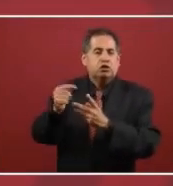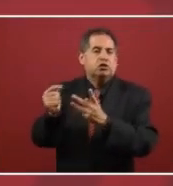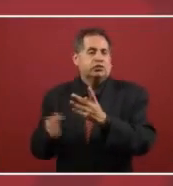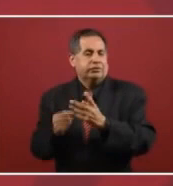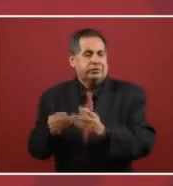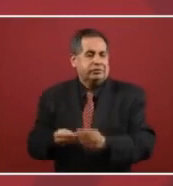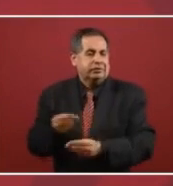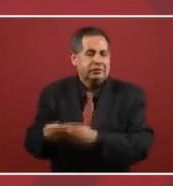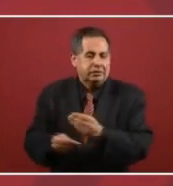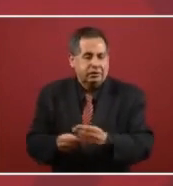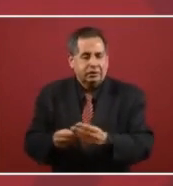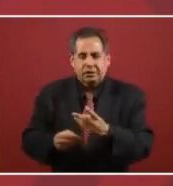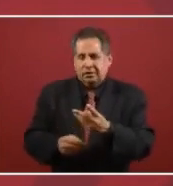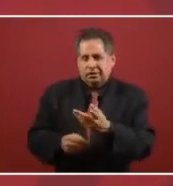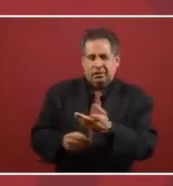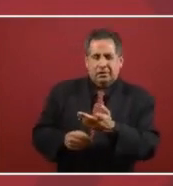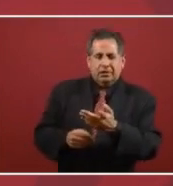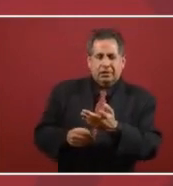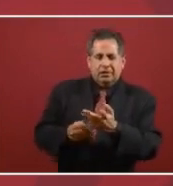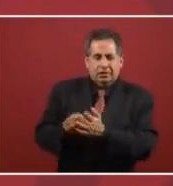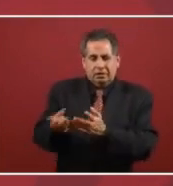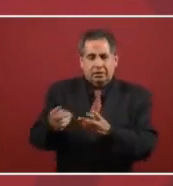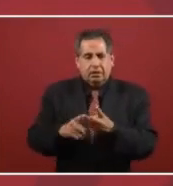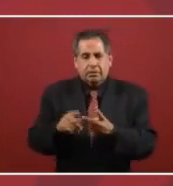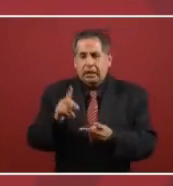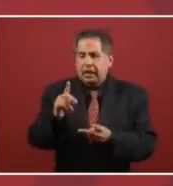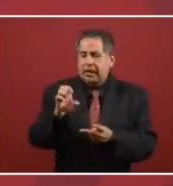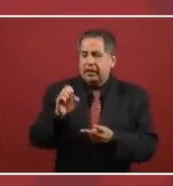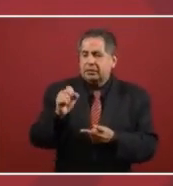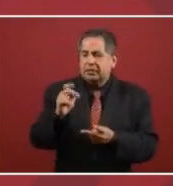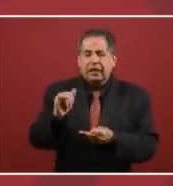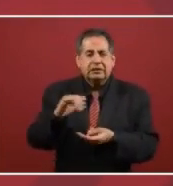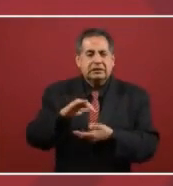benefits that are for